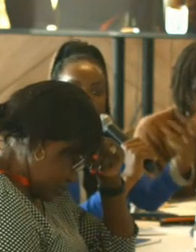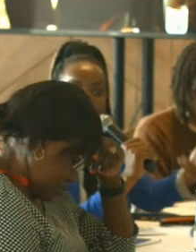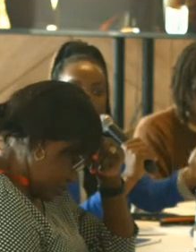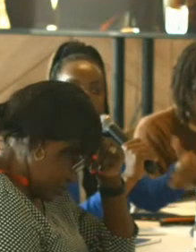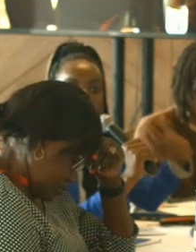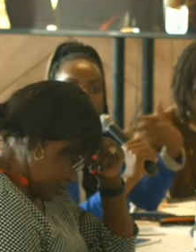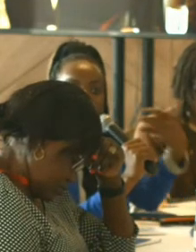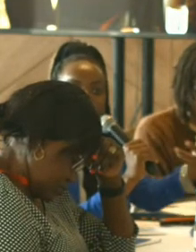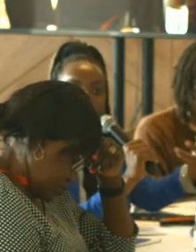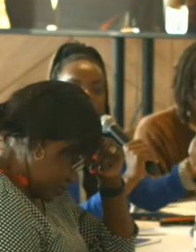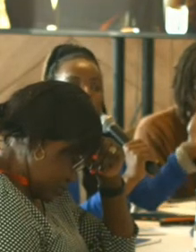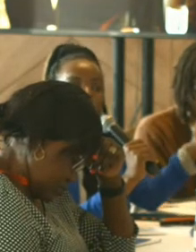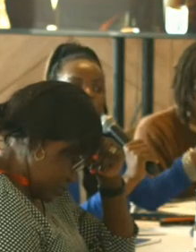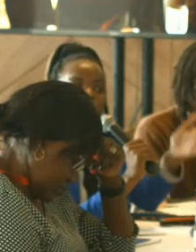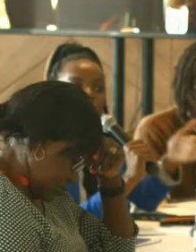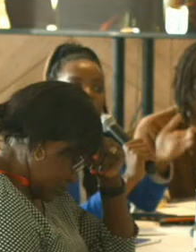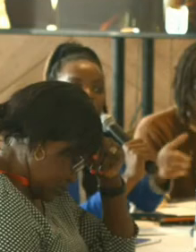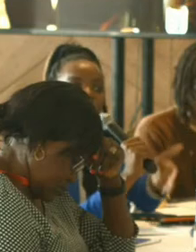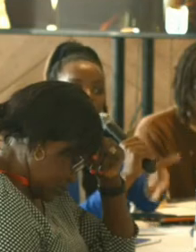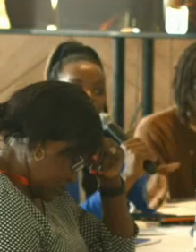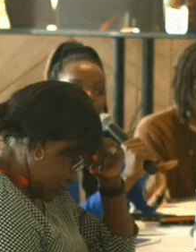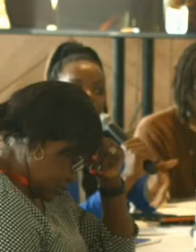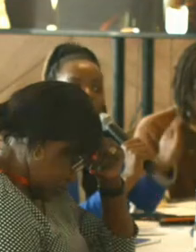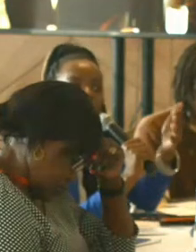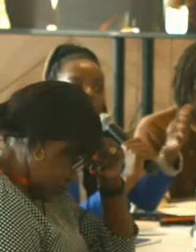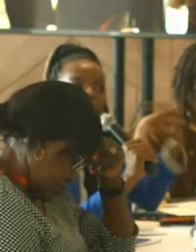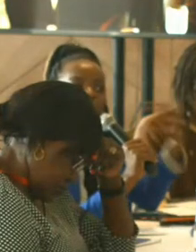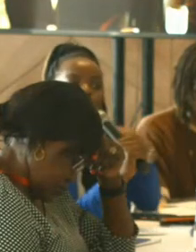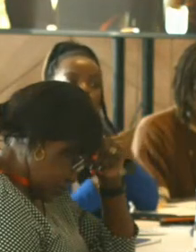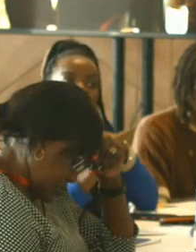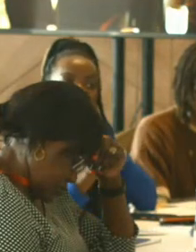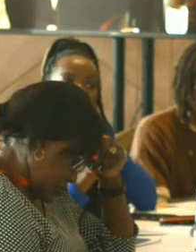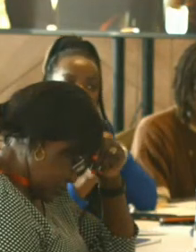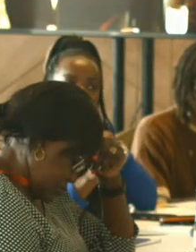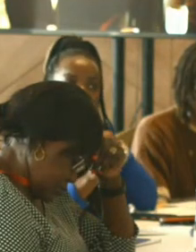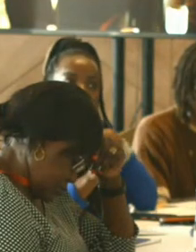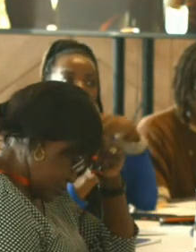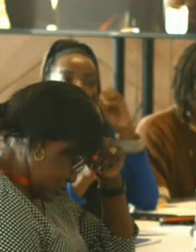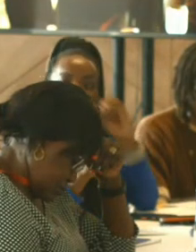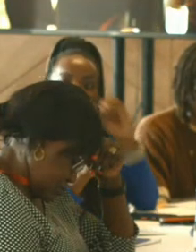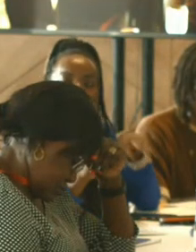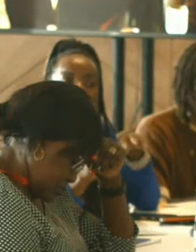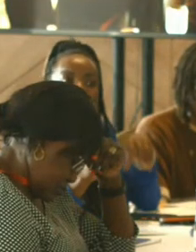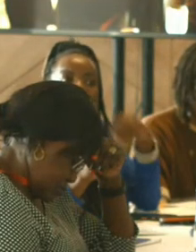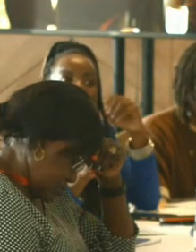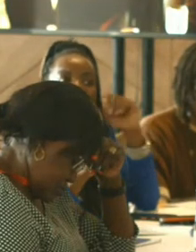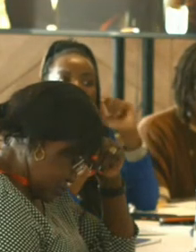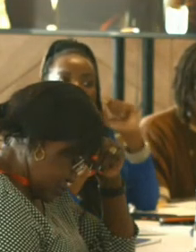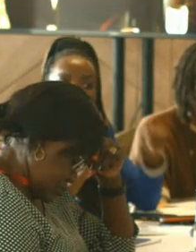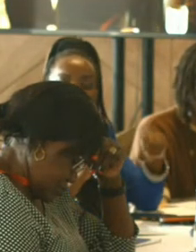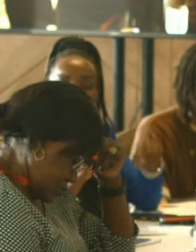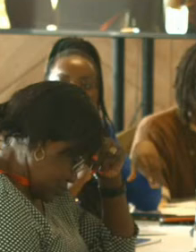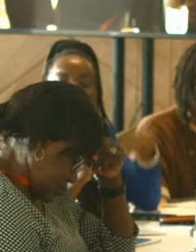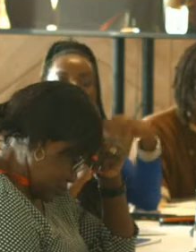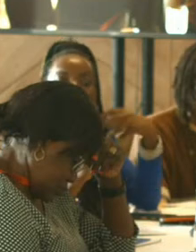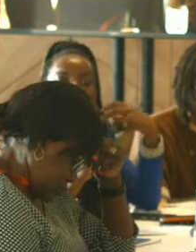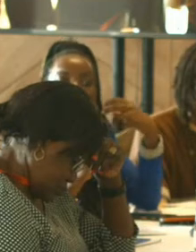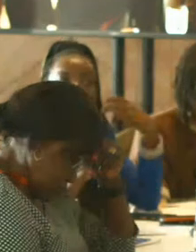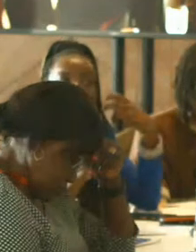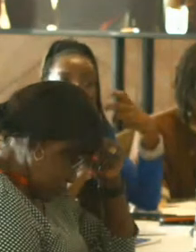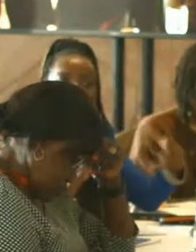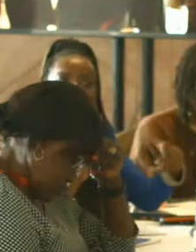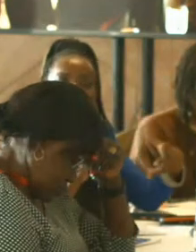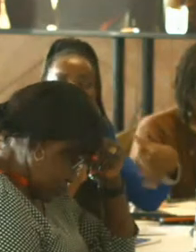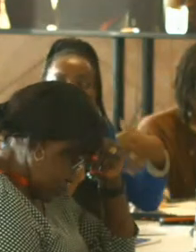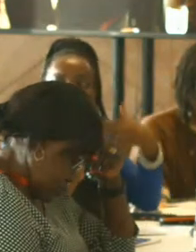someone who is a man someone who is an adult will pass by that child because that is not their child at what point does the society